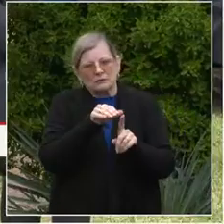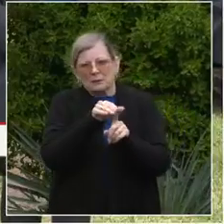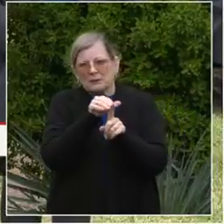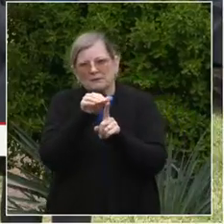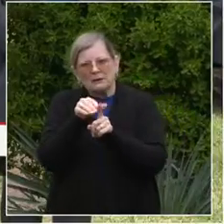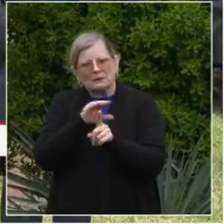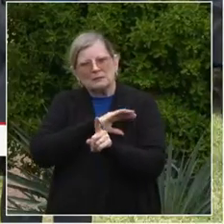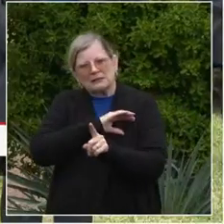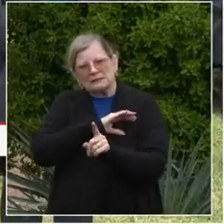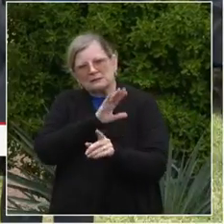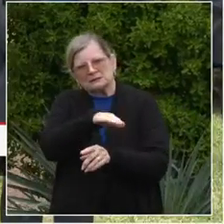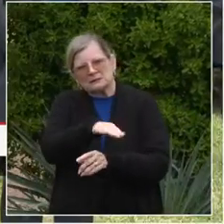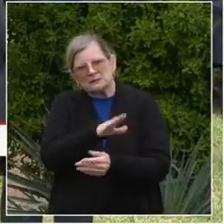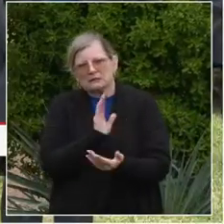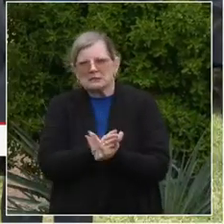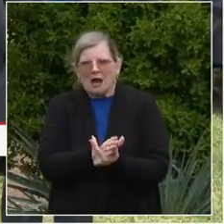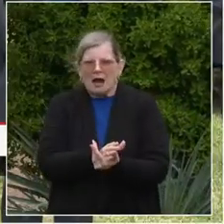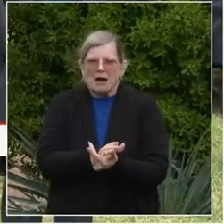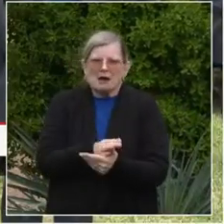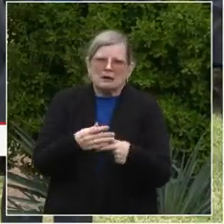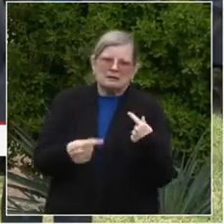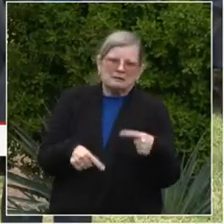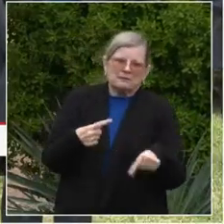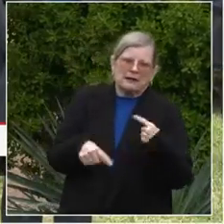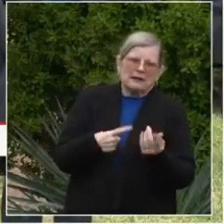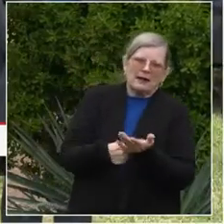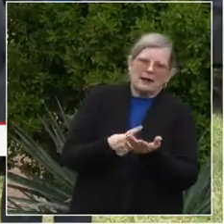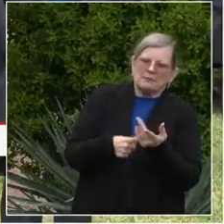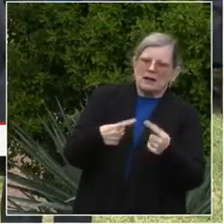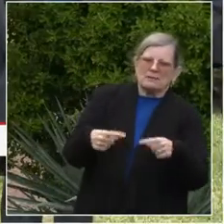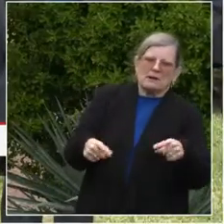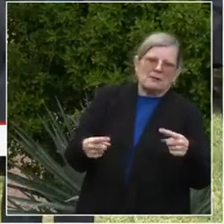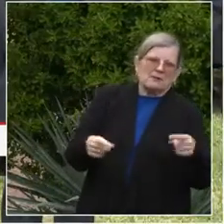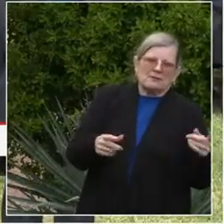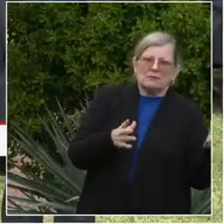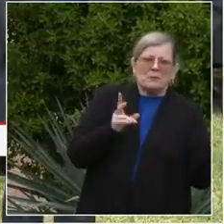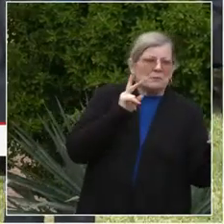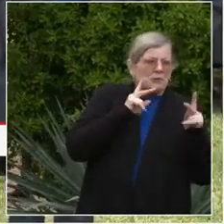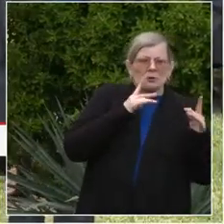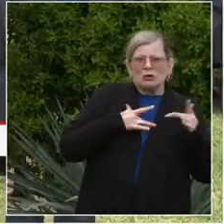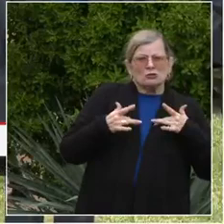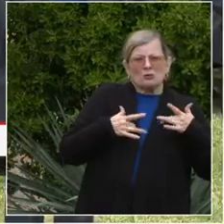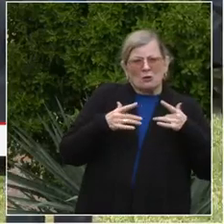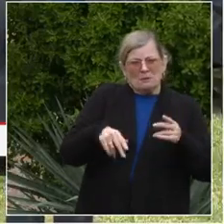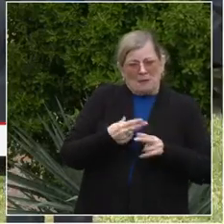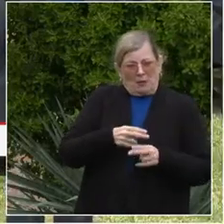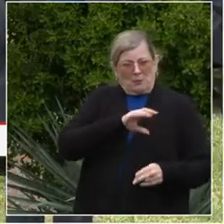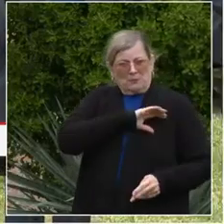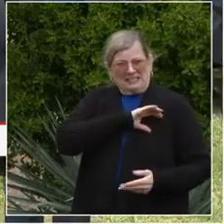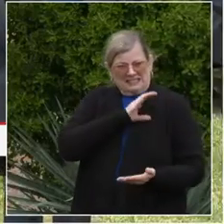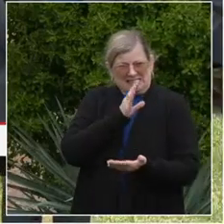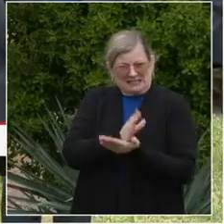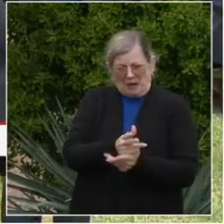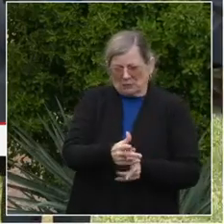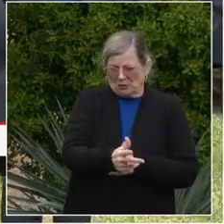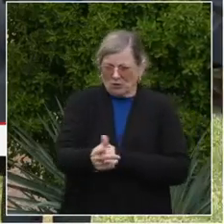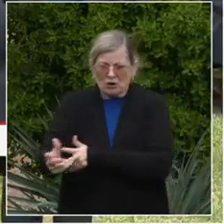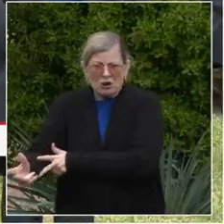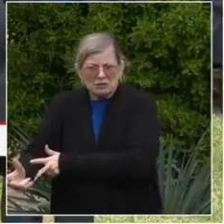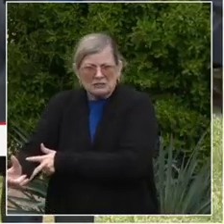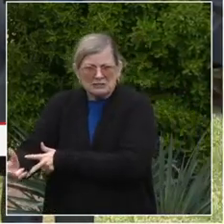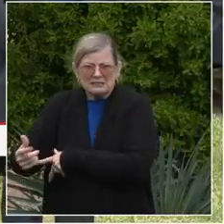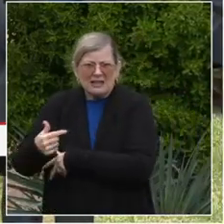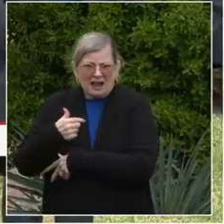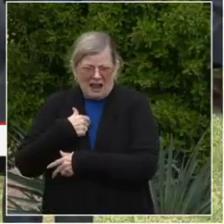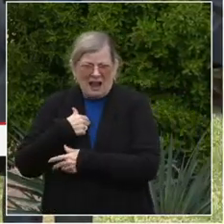stop debate that's going on, that there's some people concerned about the police stopping cars. But they have a job to do when